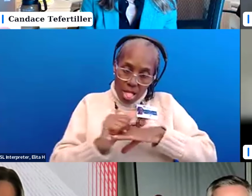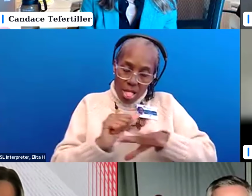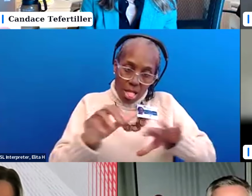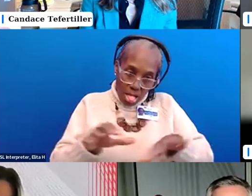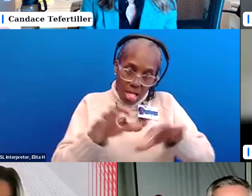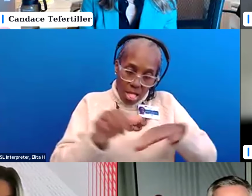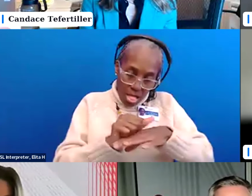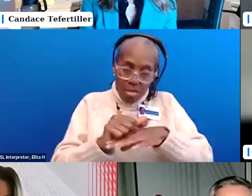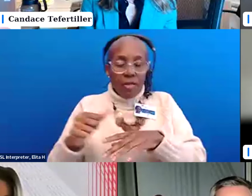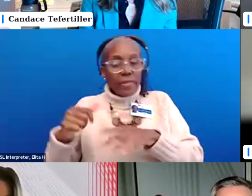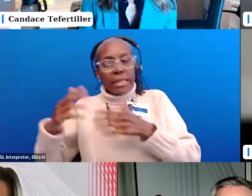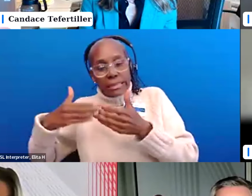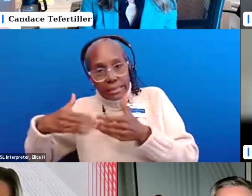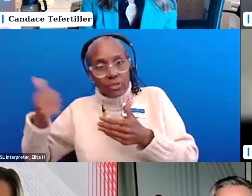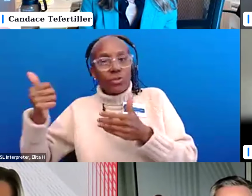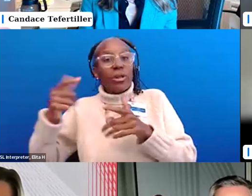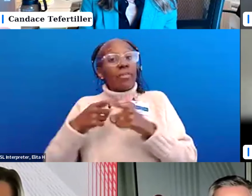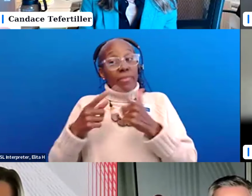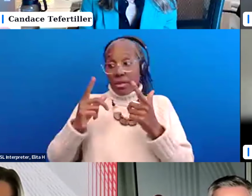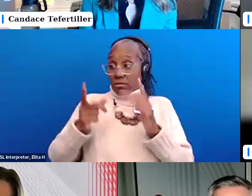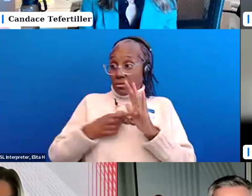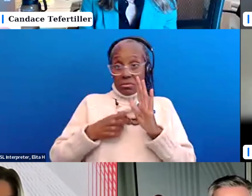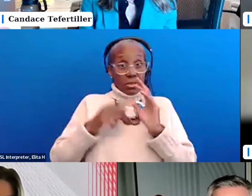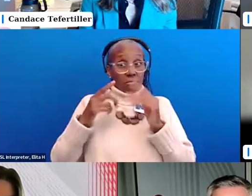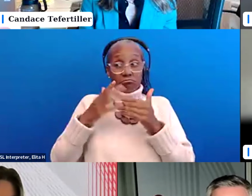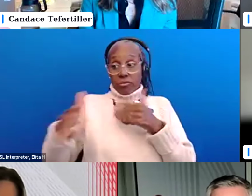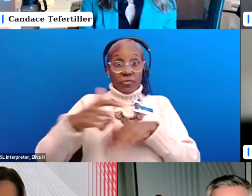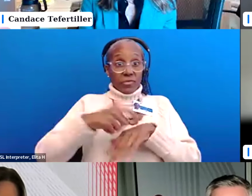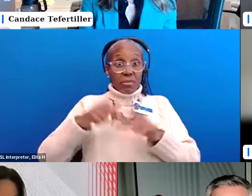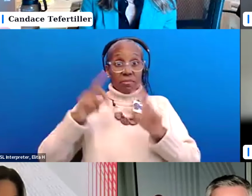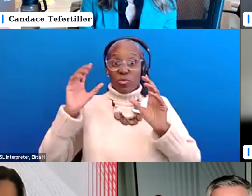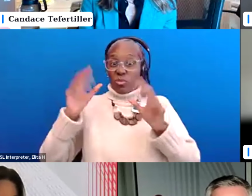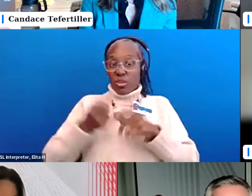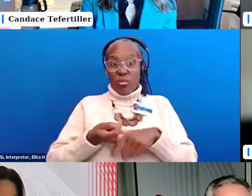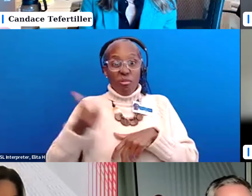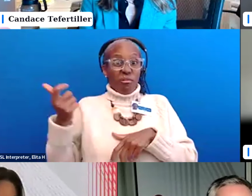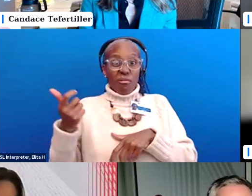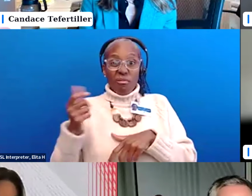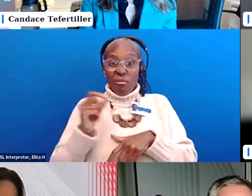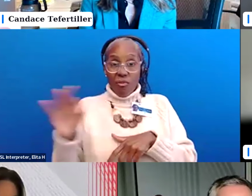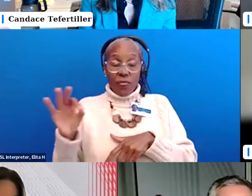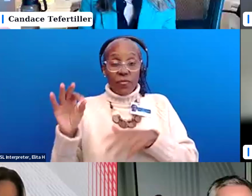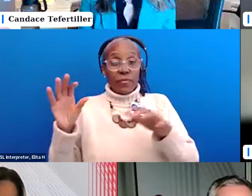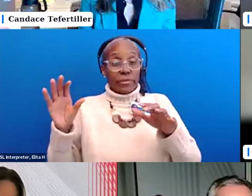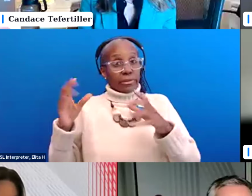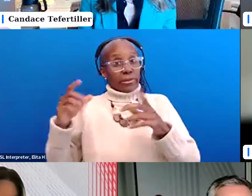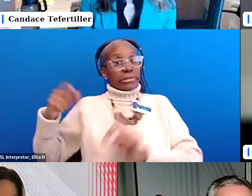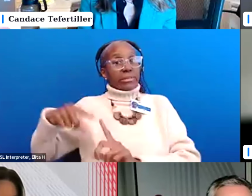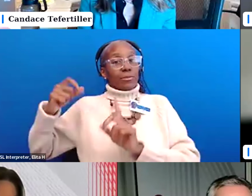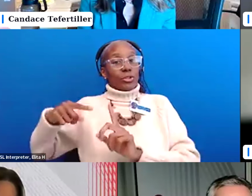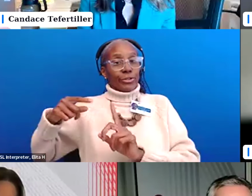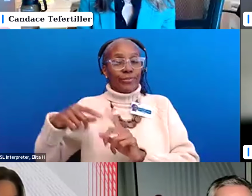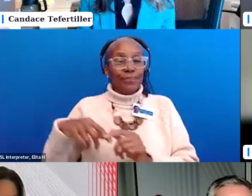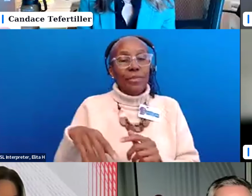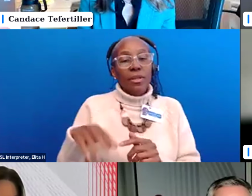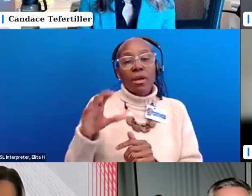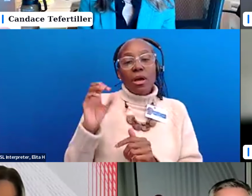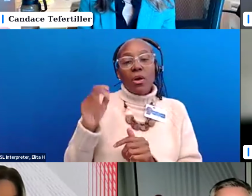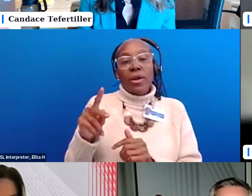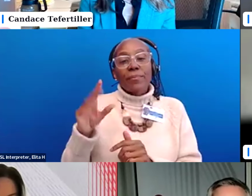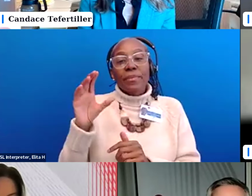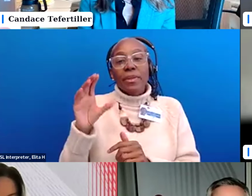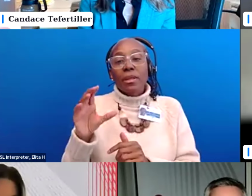do many of those movements without the stimulator active after a period of time. Thank you, Chet. And Candy, how does